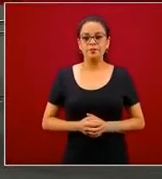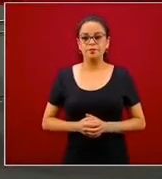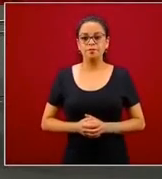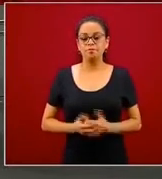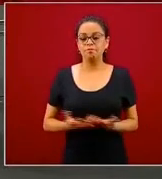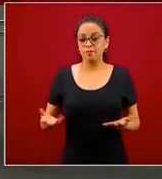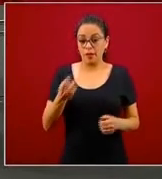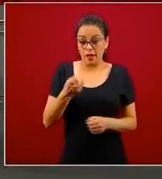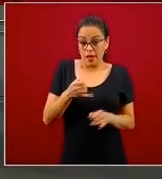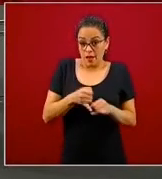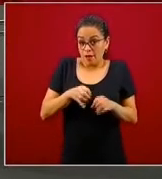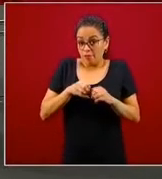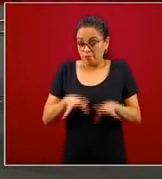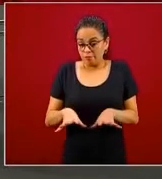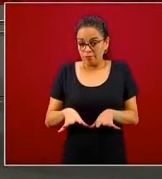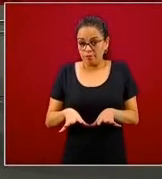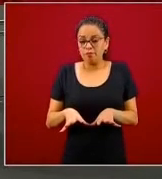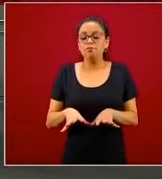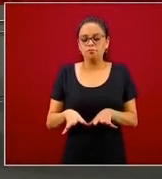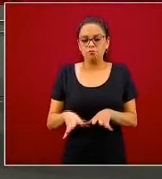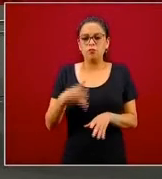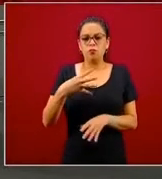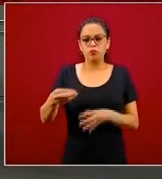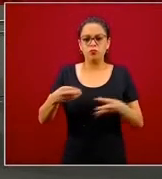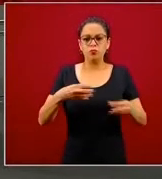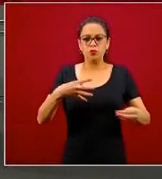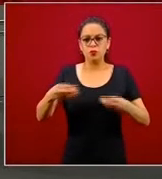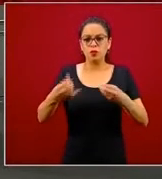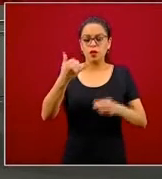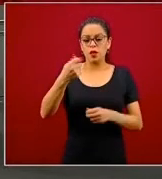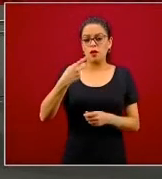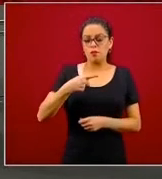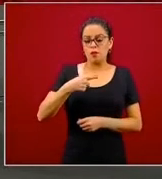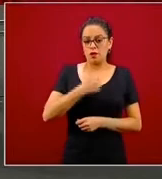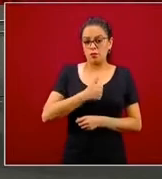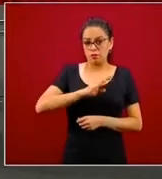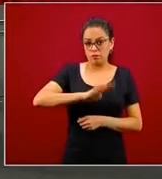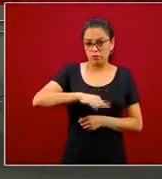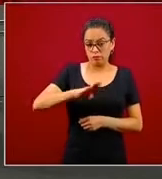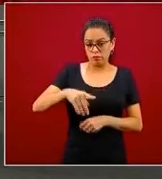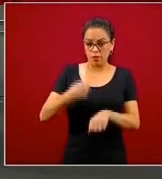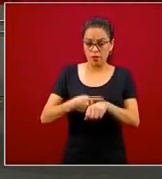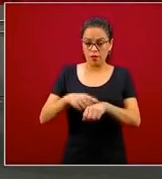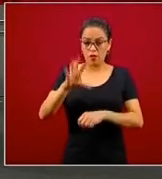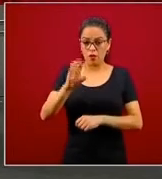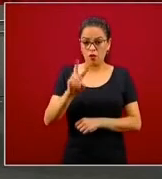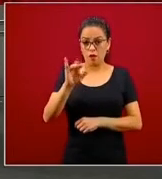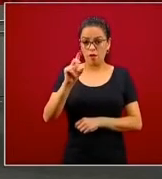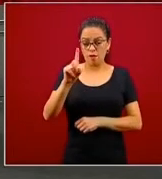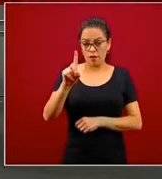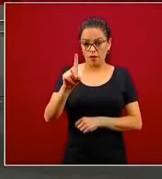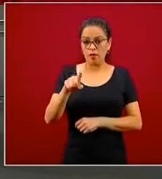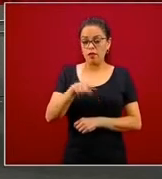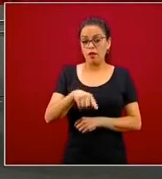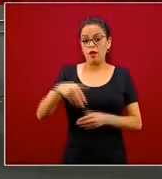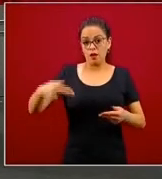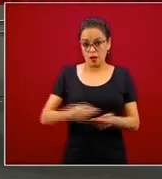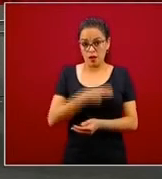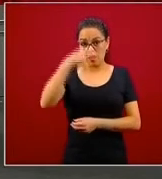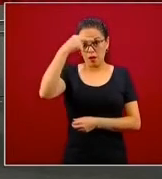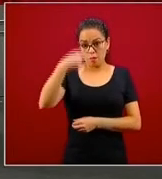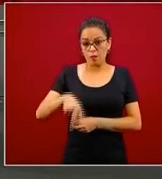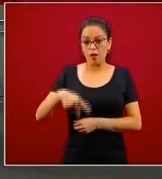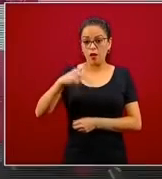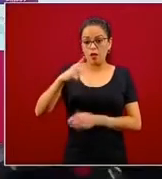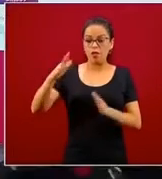Finalmente, de este informe tenemos contagios y defunciones, enfermedad COVID en personas mexicanas fuera de los Estados Unidos. Here we can